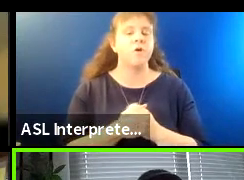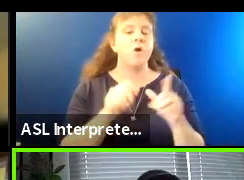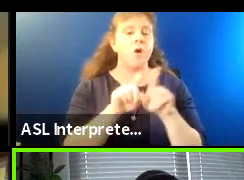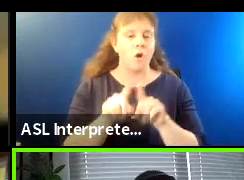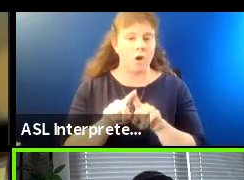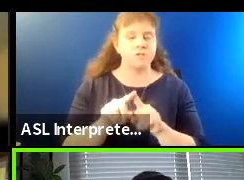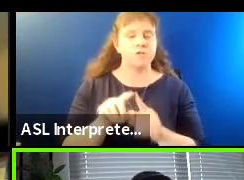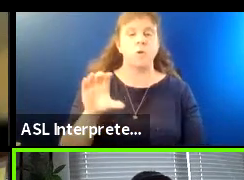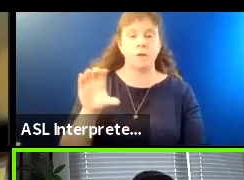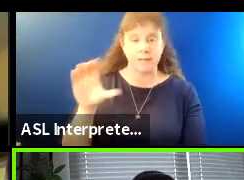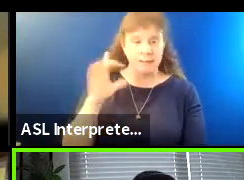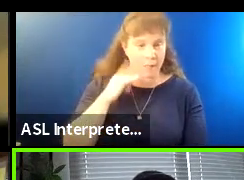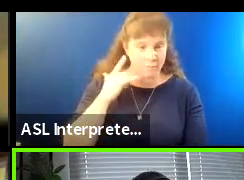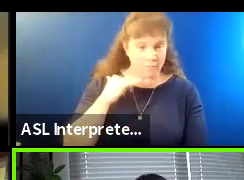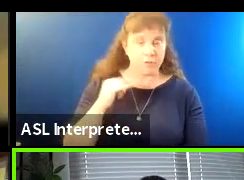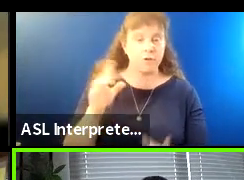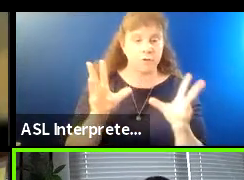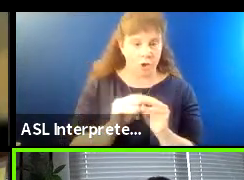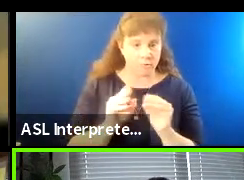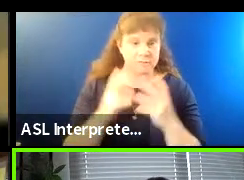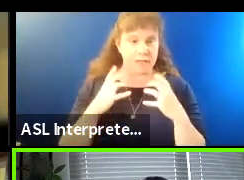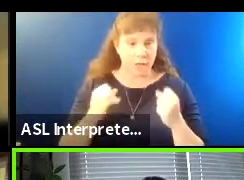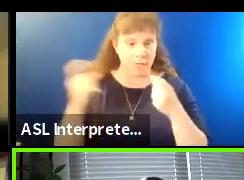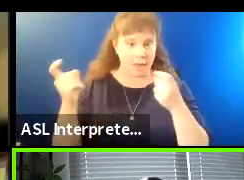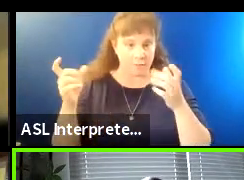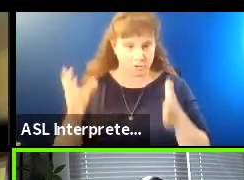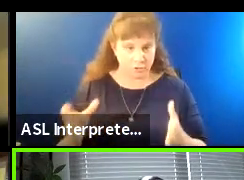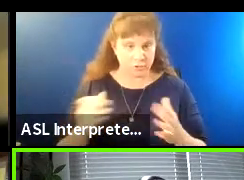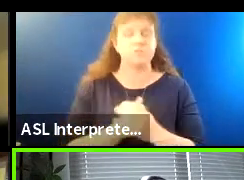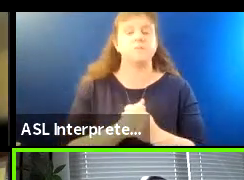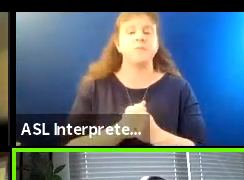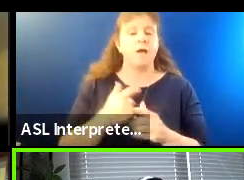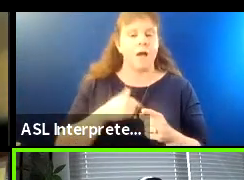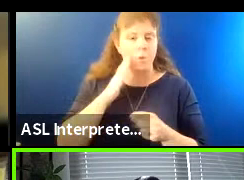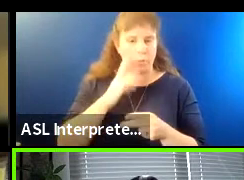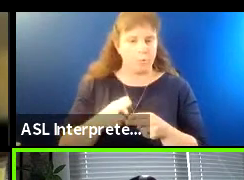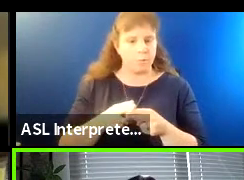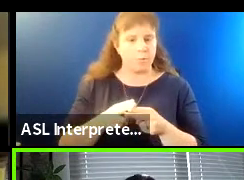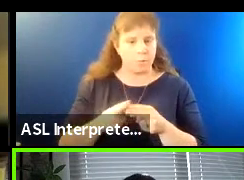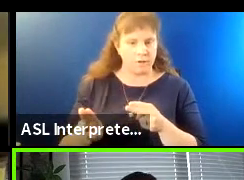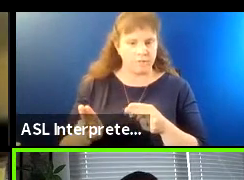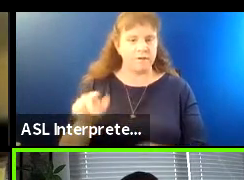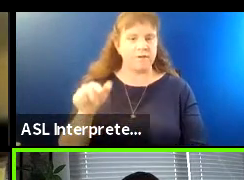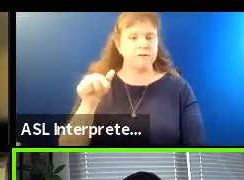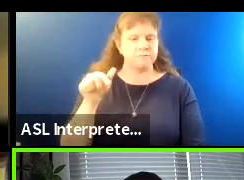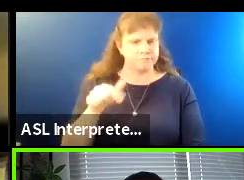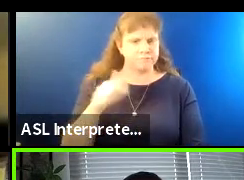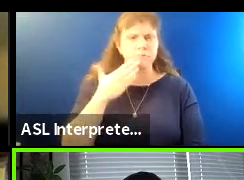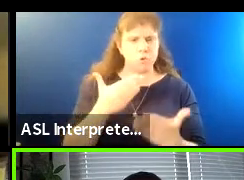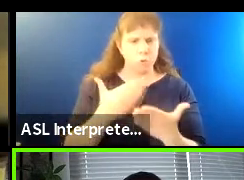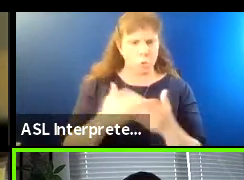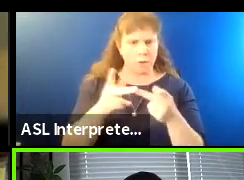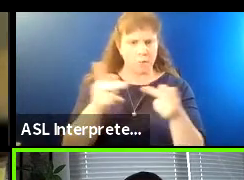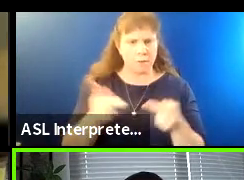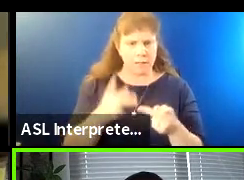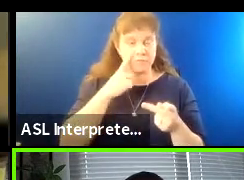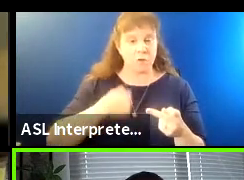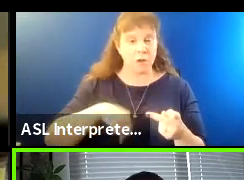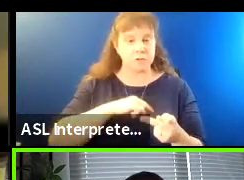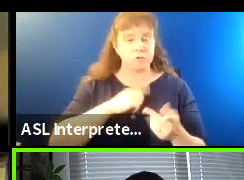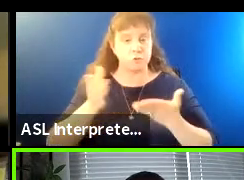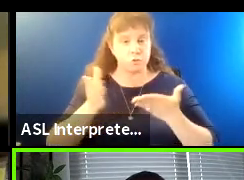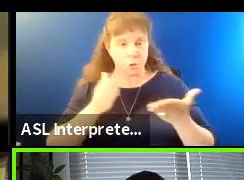California Conference of Health Administrators. And I'll be brief, is that this was a good venue for us to serve, to